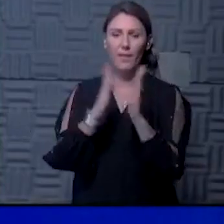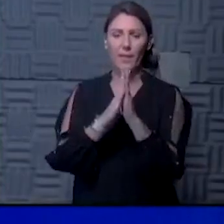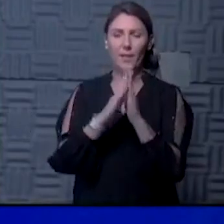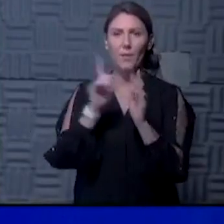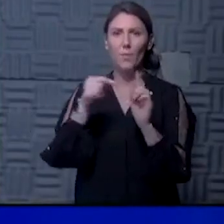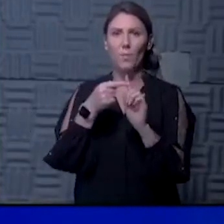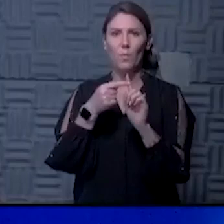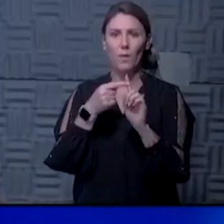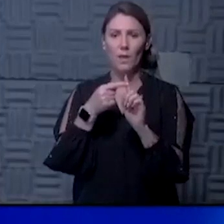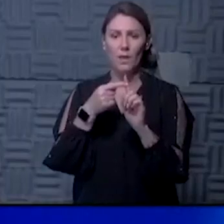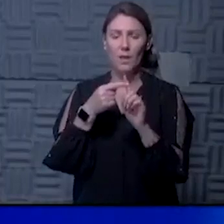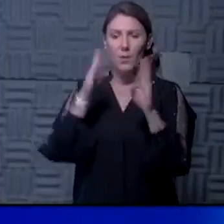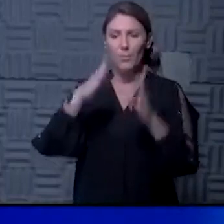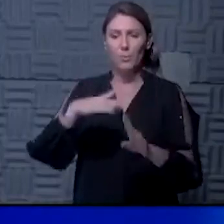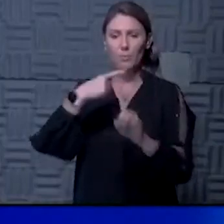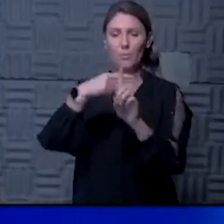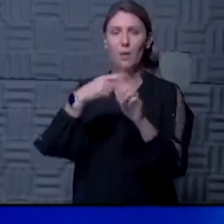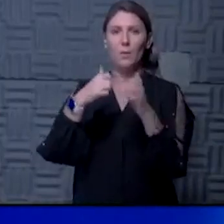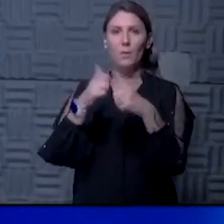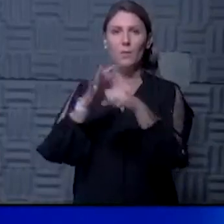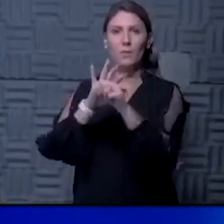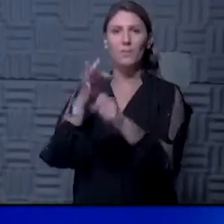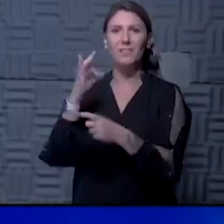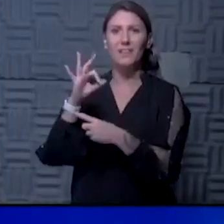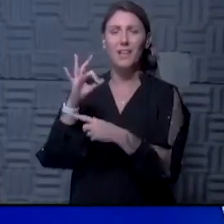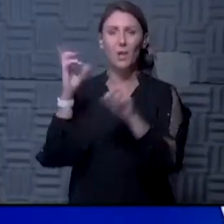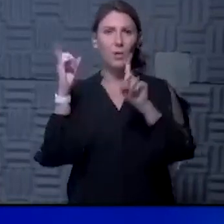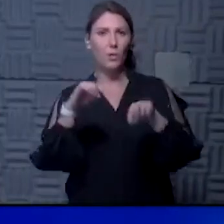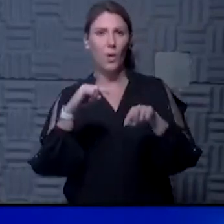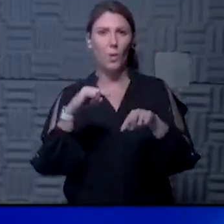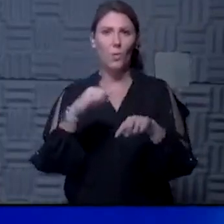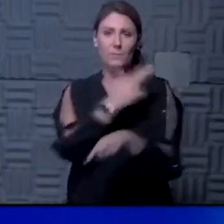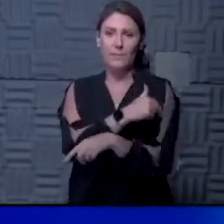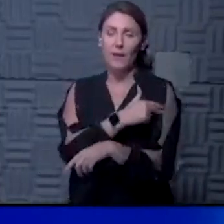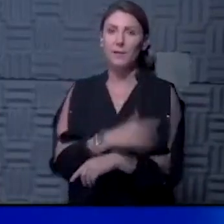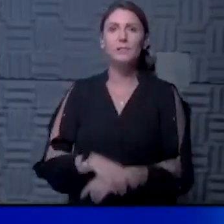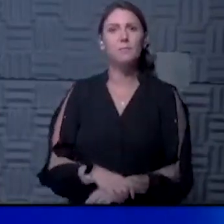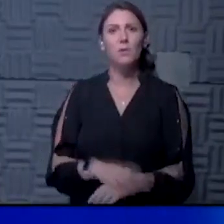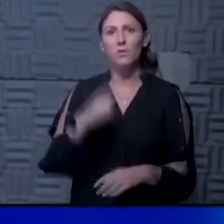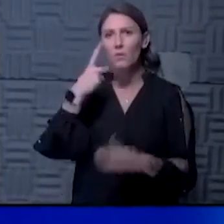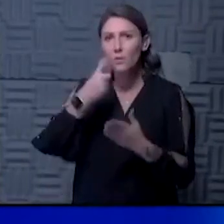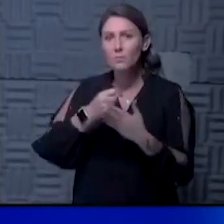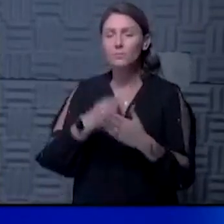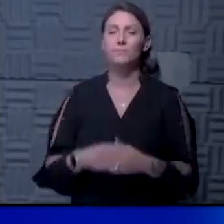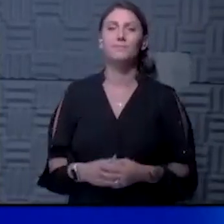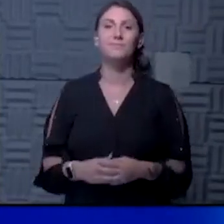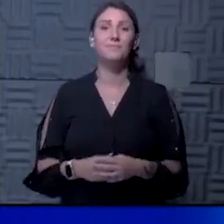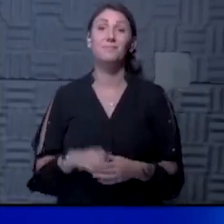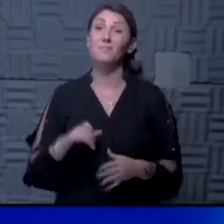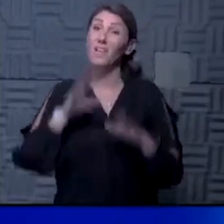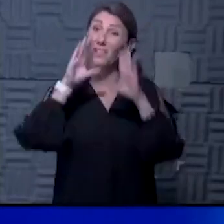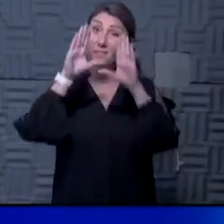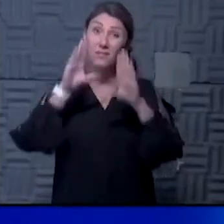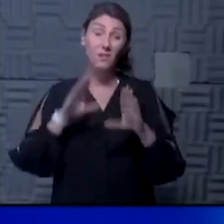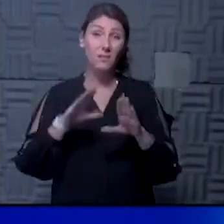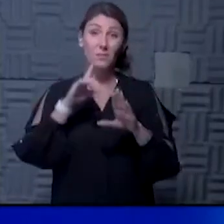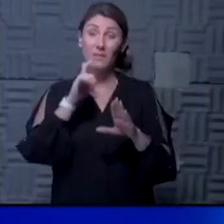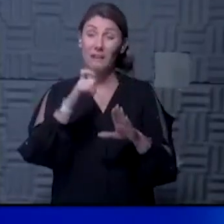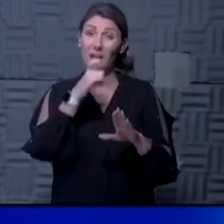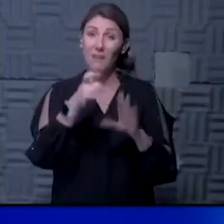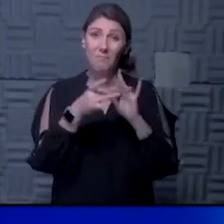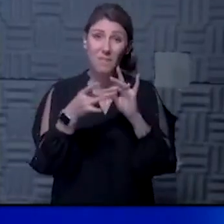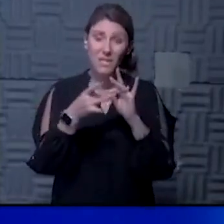person positive with COVID-19 go to the hospital? Also a good question. Yeah. Hey, one thing we didn't say in that last